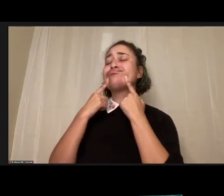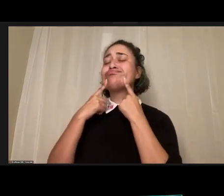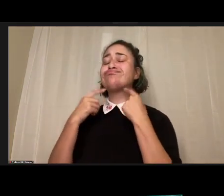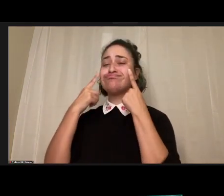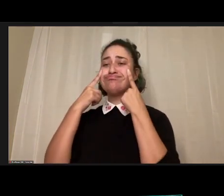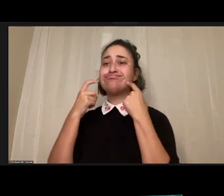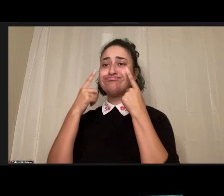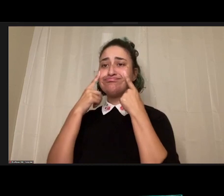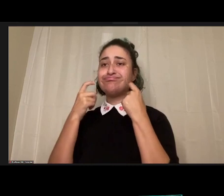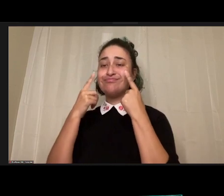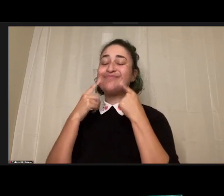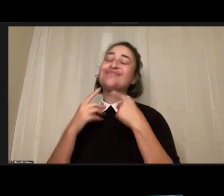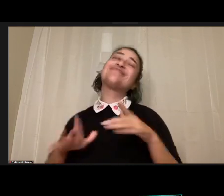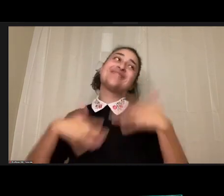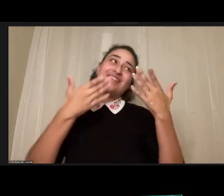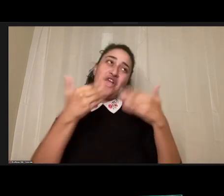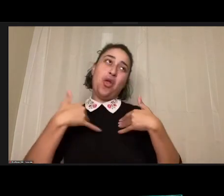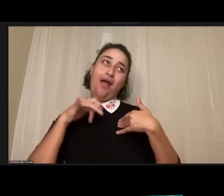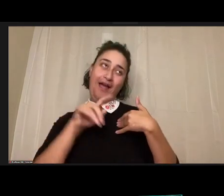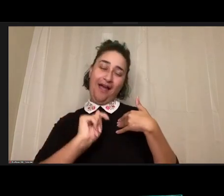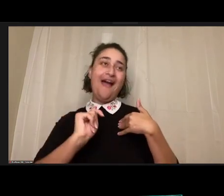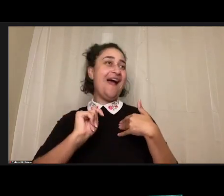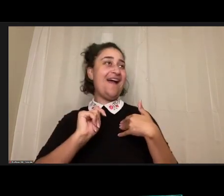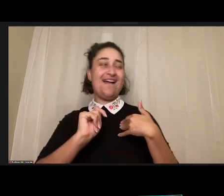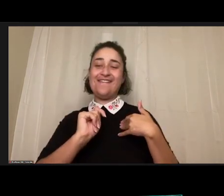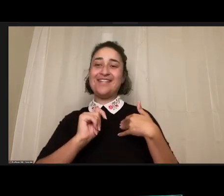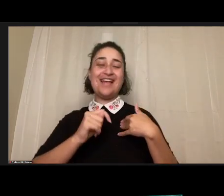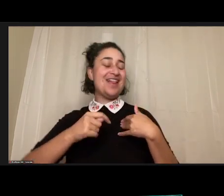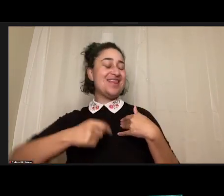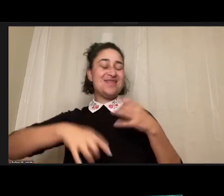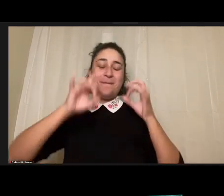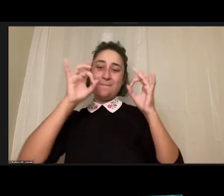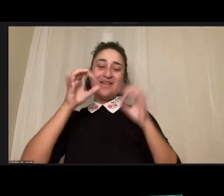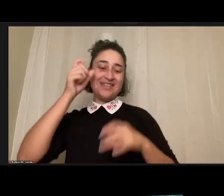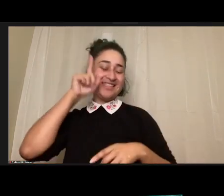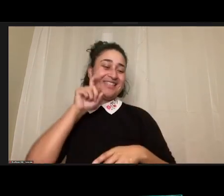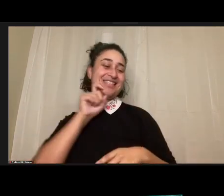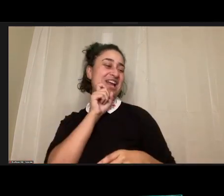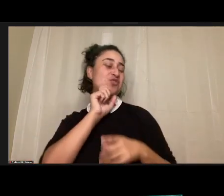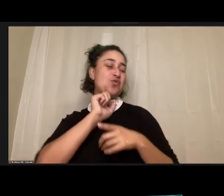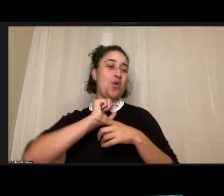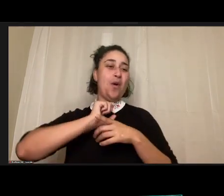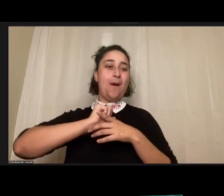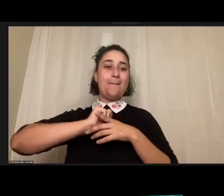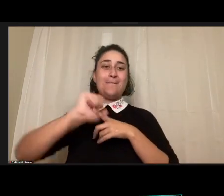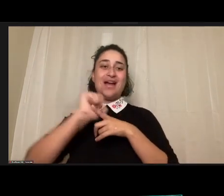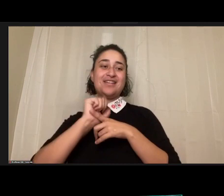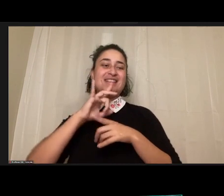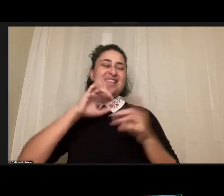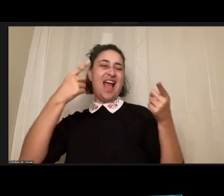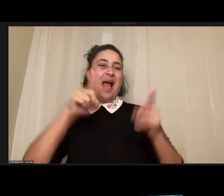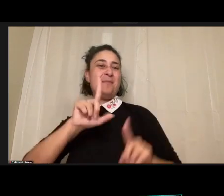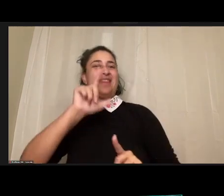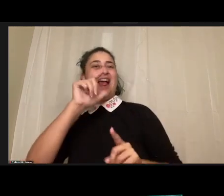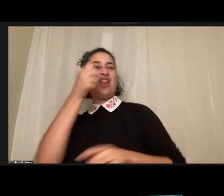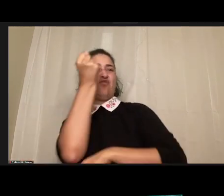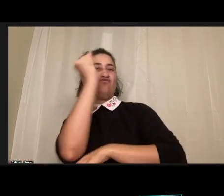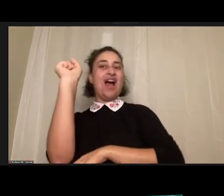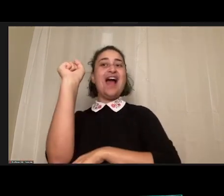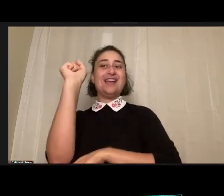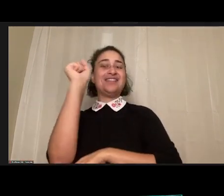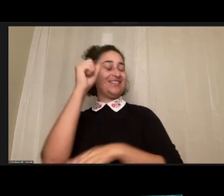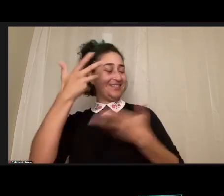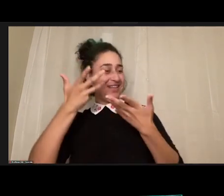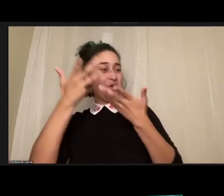Gente, there you have it. The decadent sexual practices that caused the LA riots. Take them away. Please